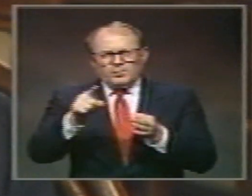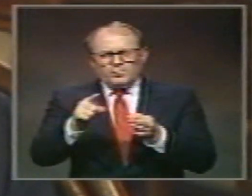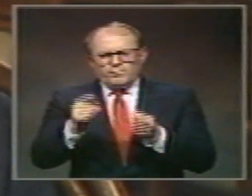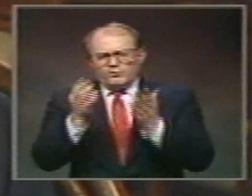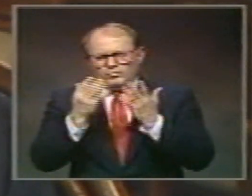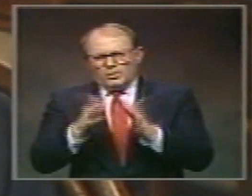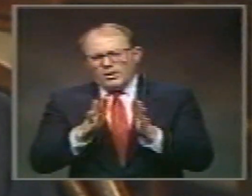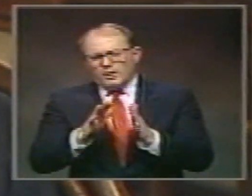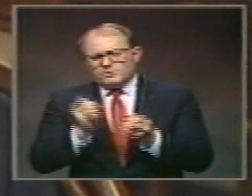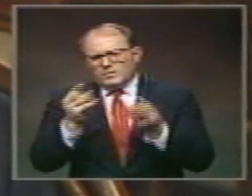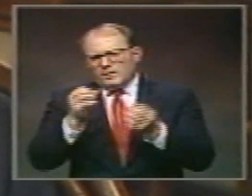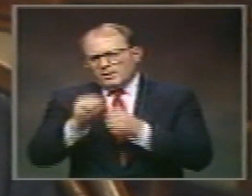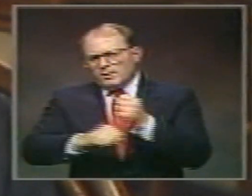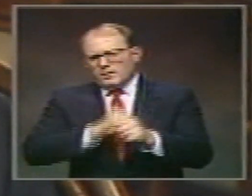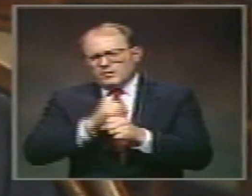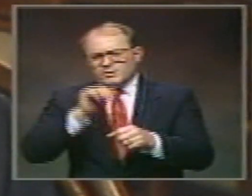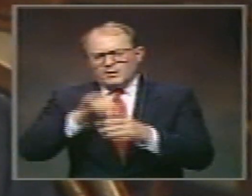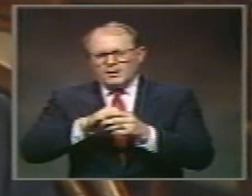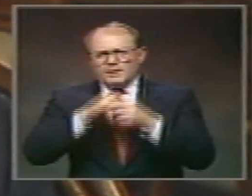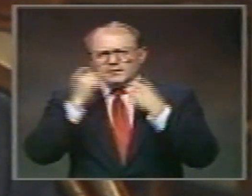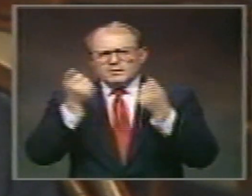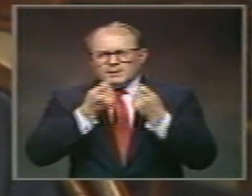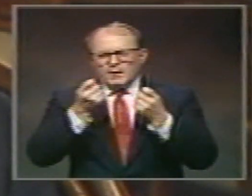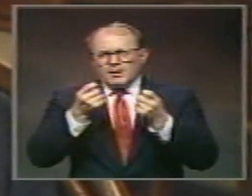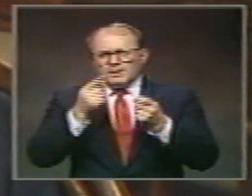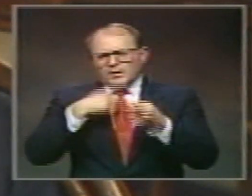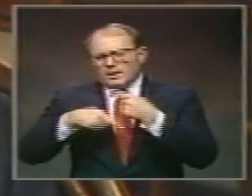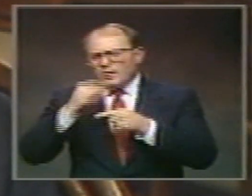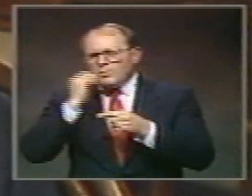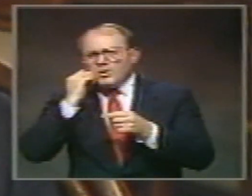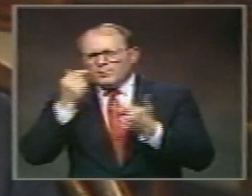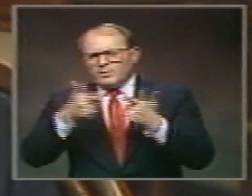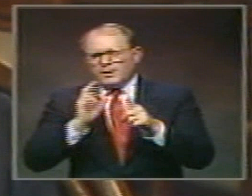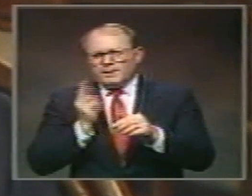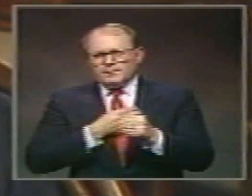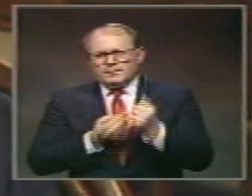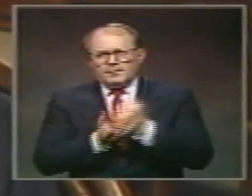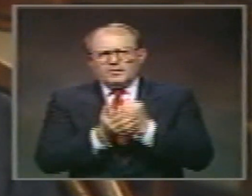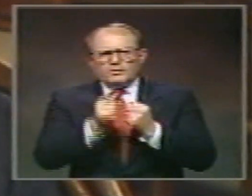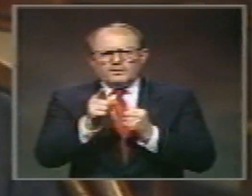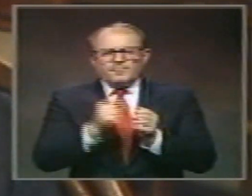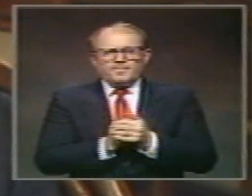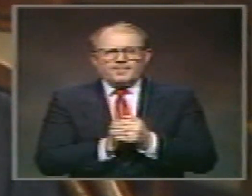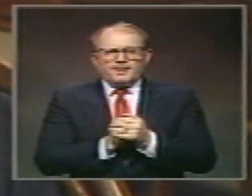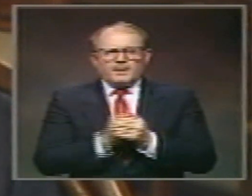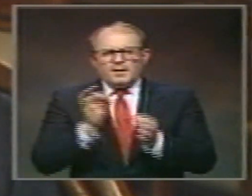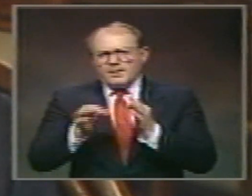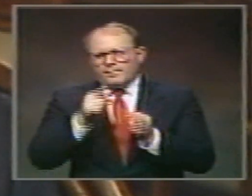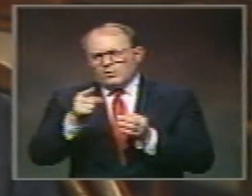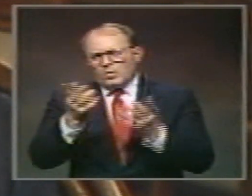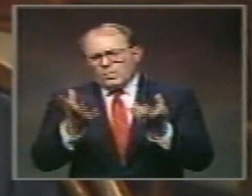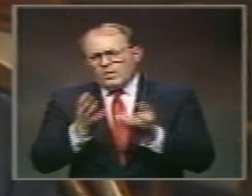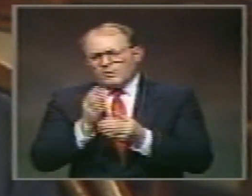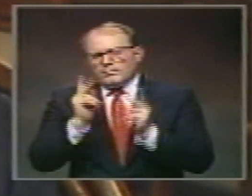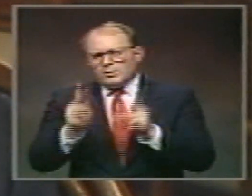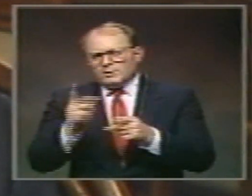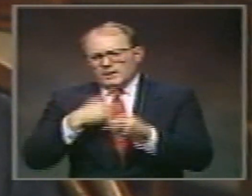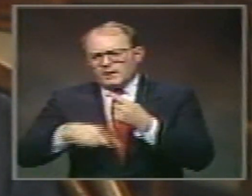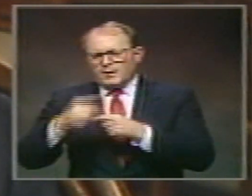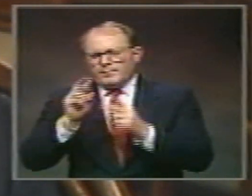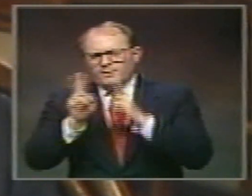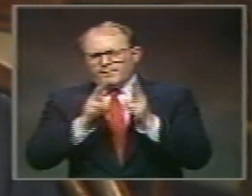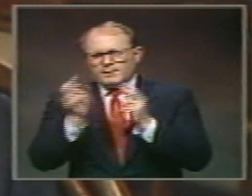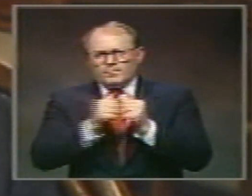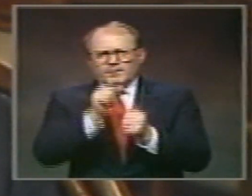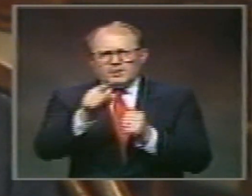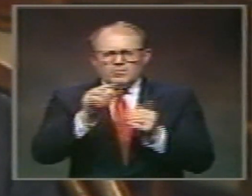your life in substance and sin, do come home. Let us assist you, will you? If you'd like somebody to come by your house